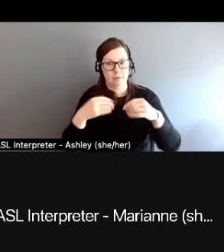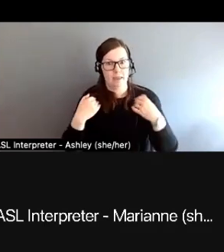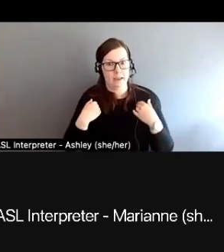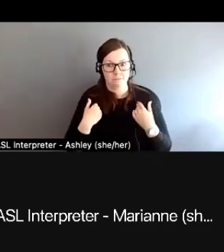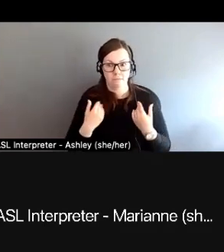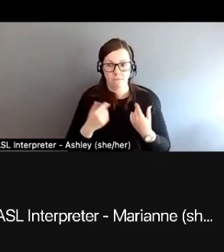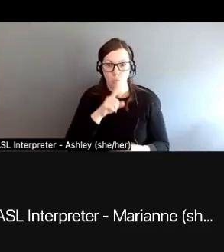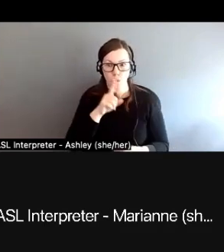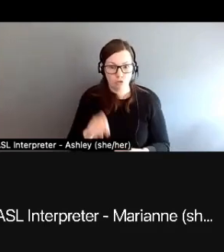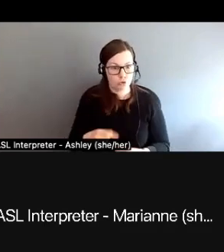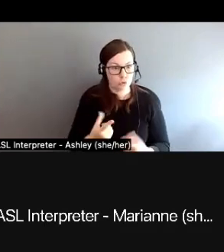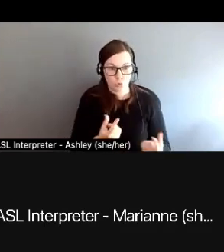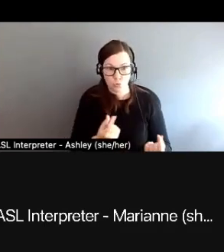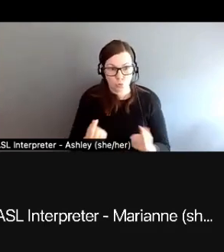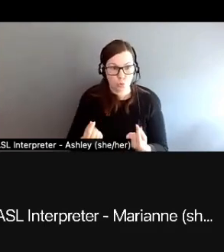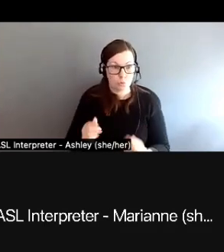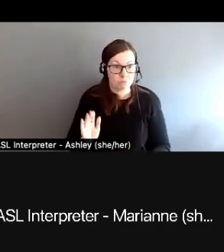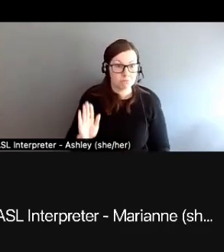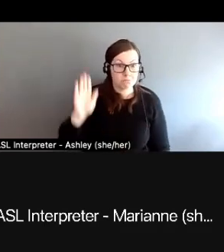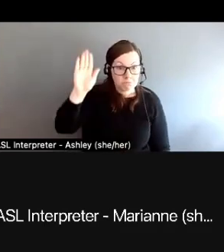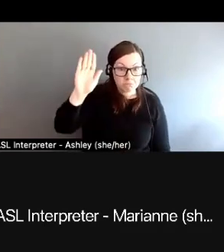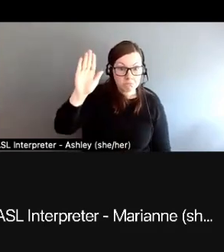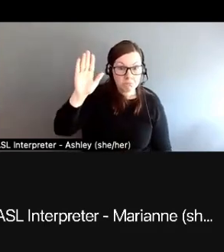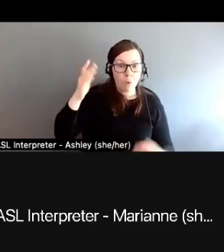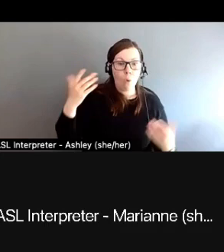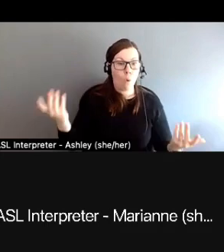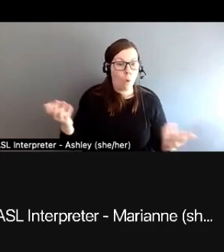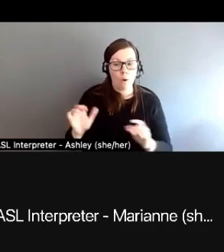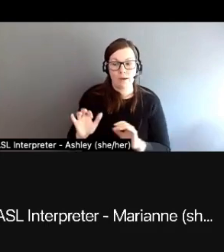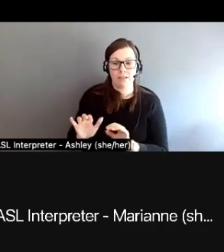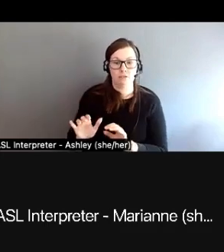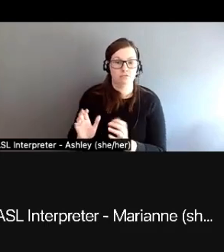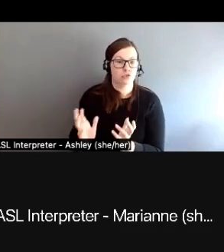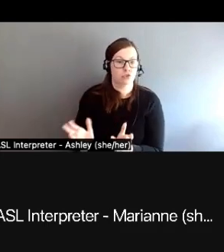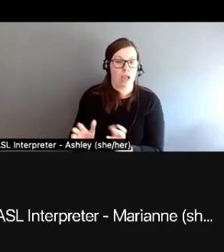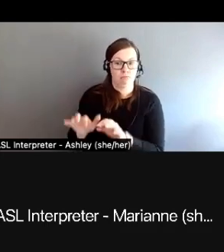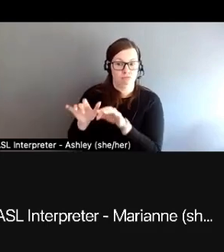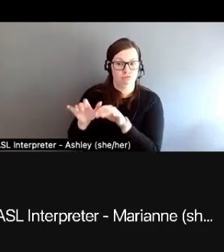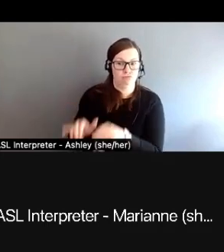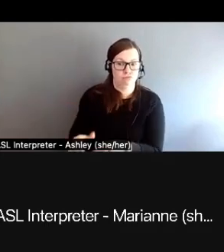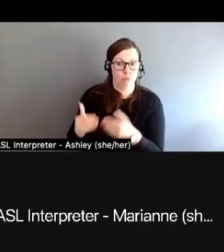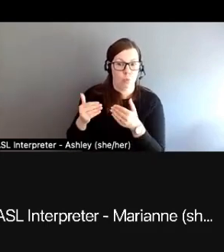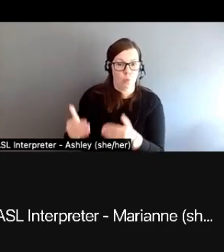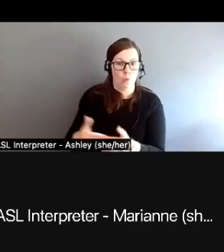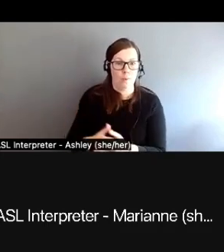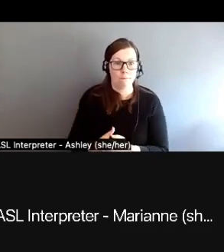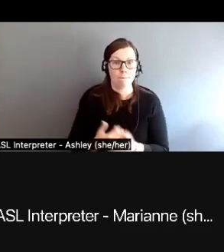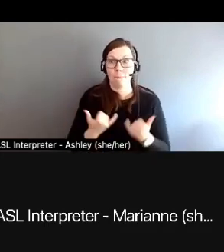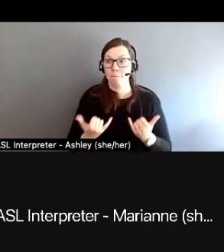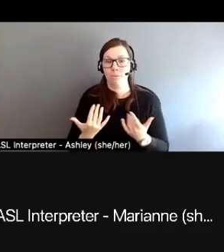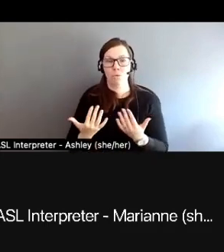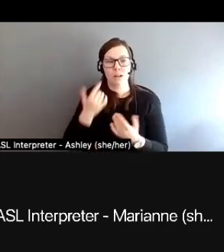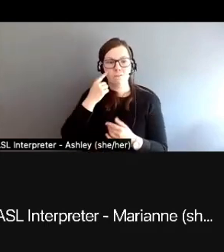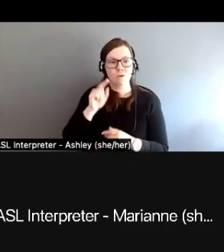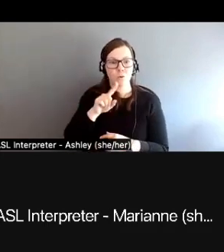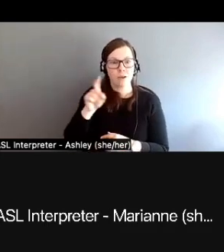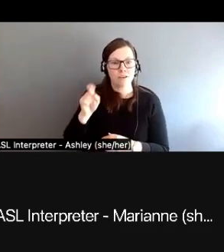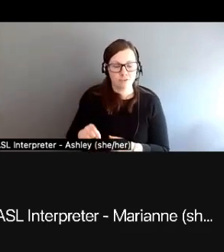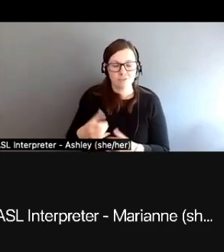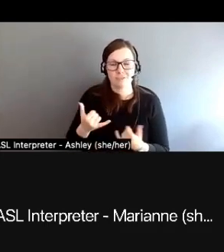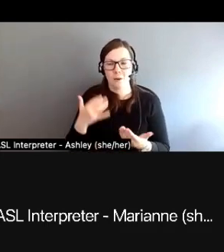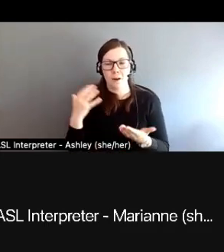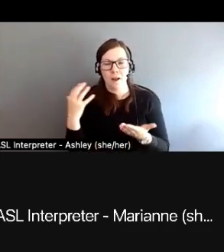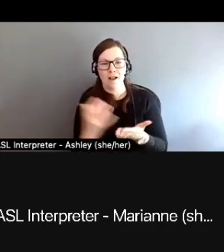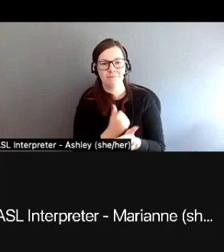pop it in the chat. And while we're seeing if there are any more questions, I just want to say a huge thank you to everybody